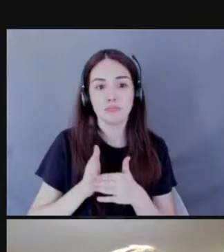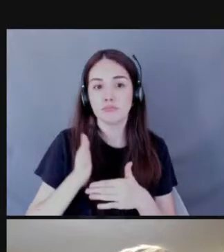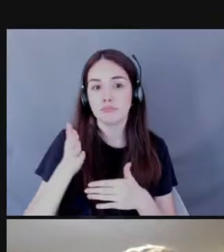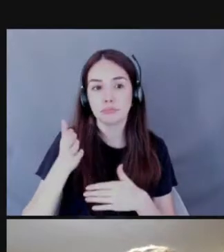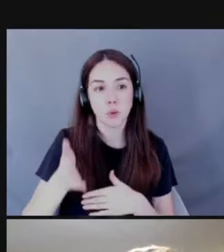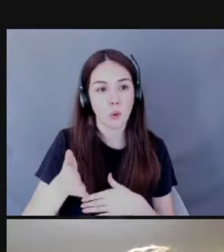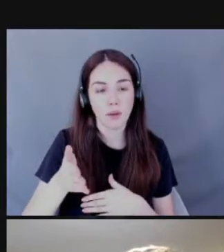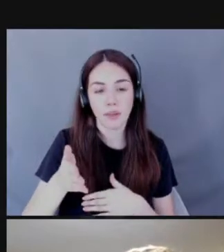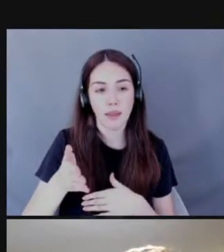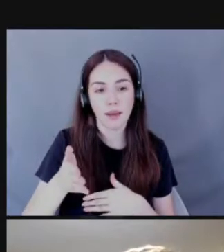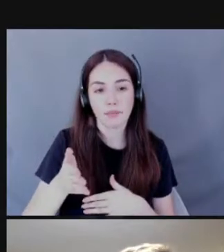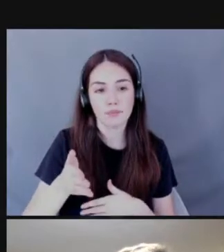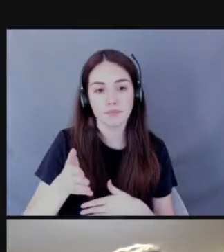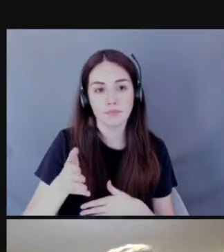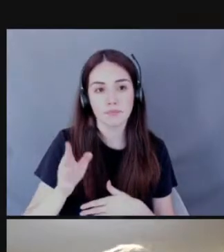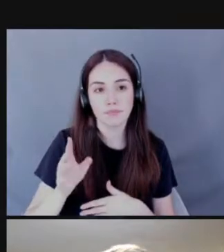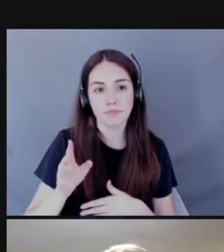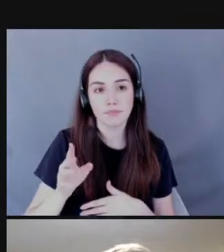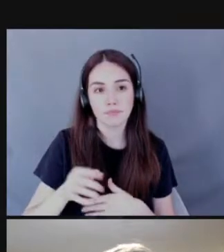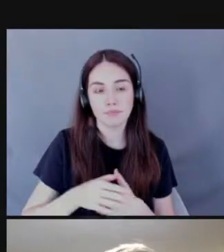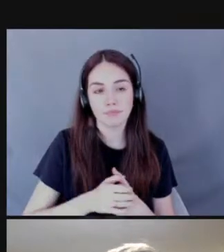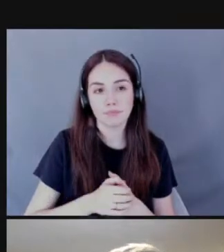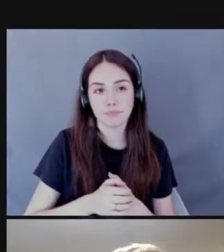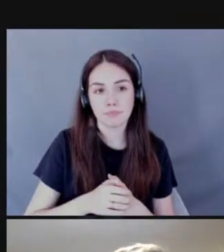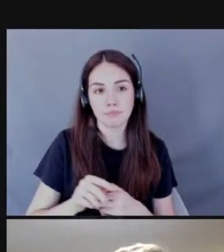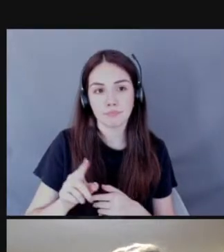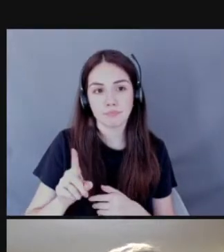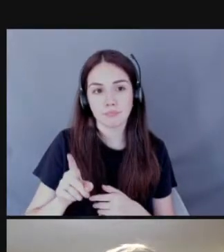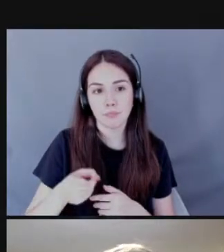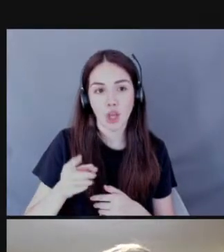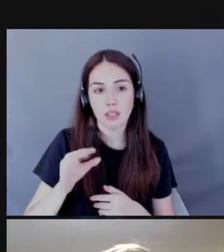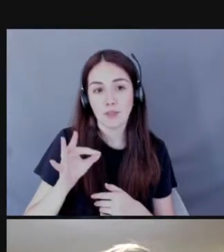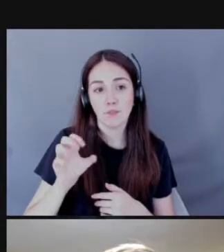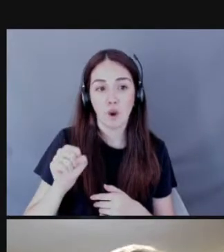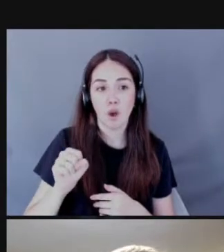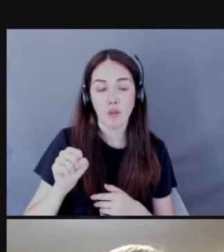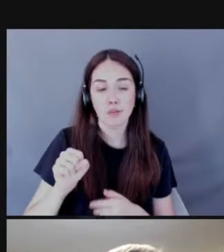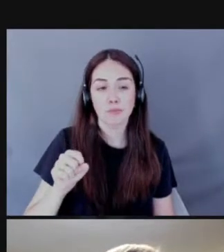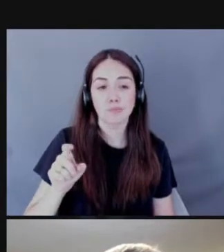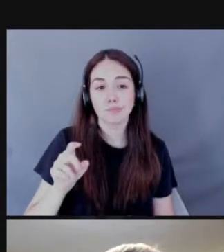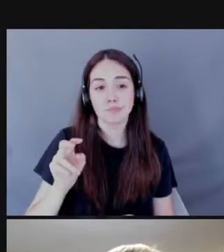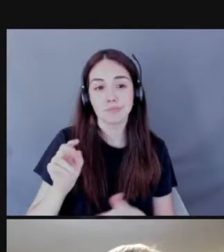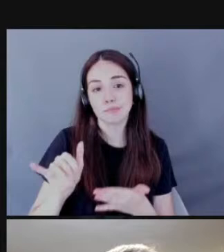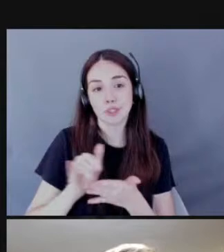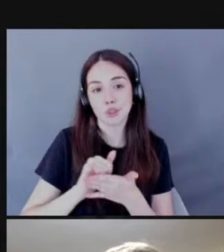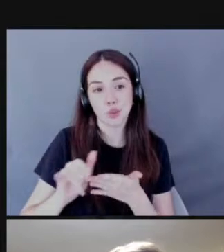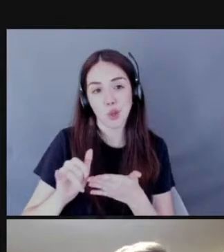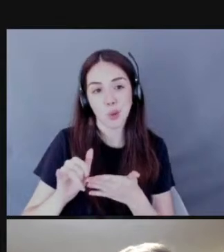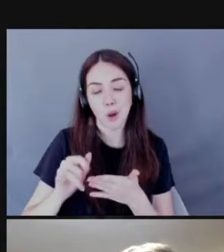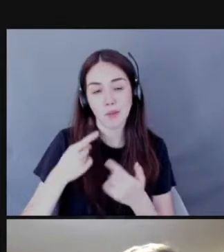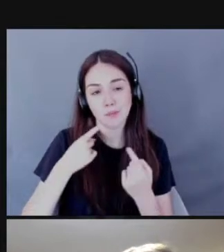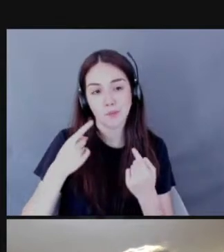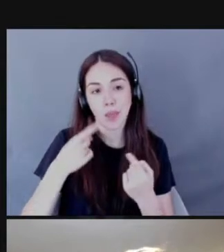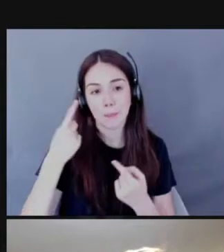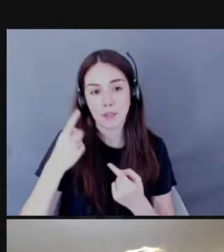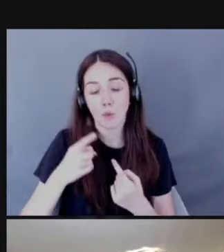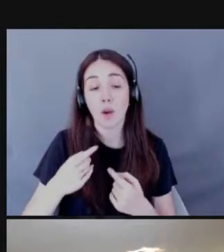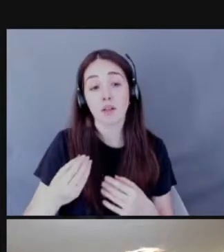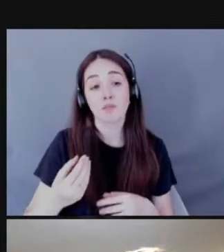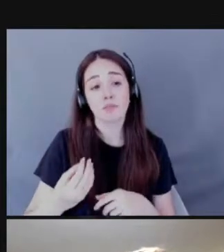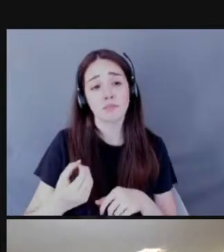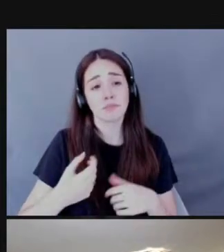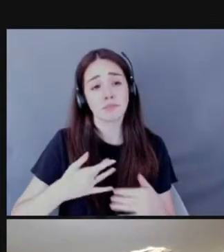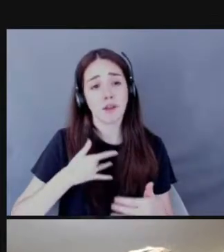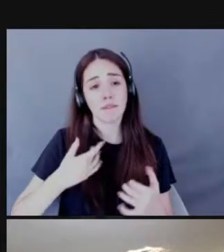some falls in upstate New York, which is what Sam Patch kind of made his name doing. And that really inspired me to think